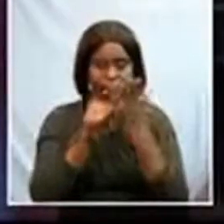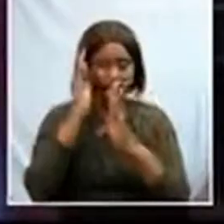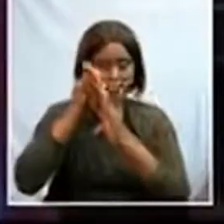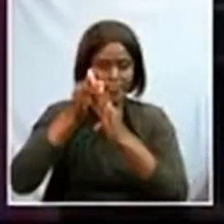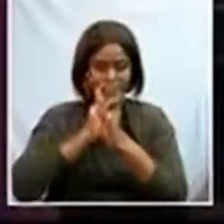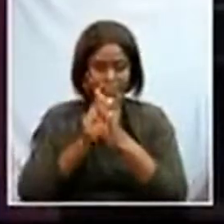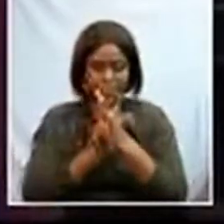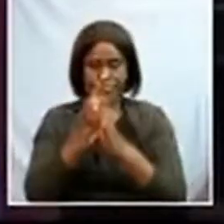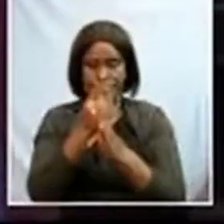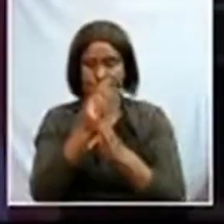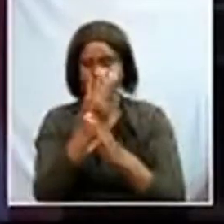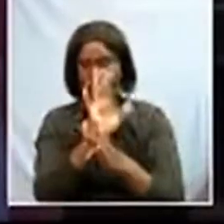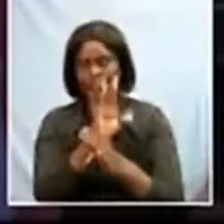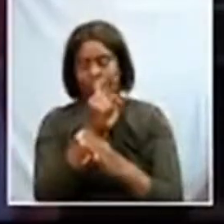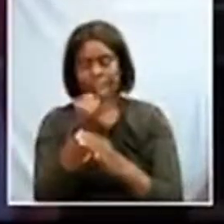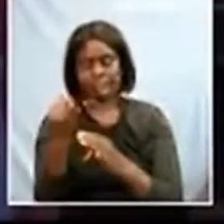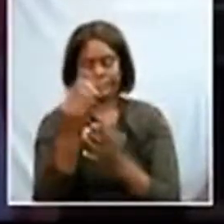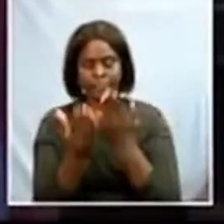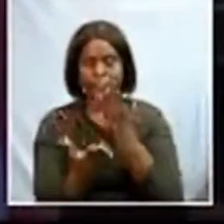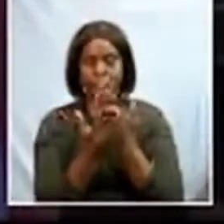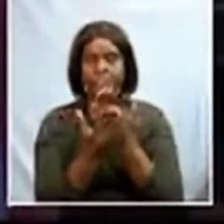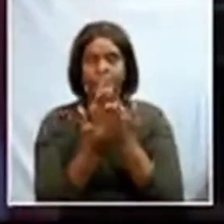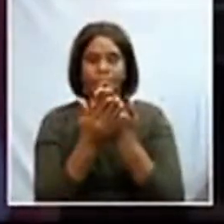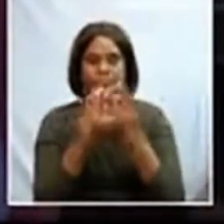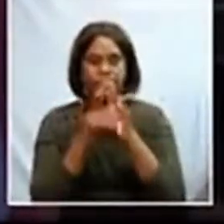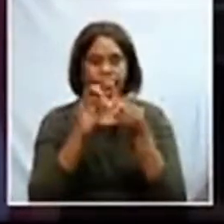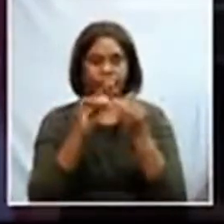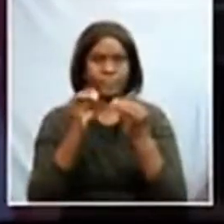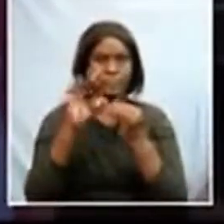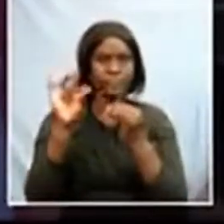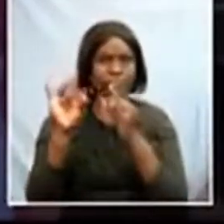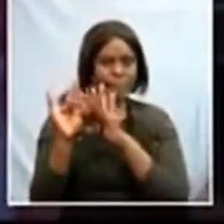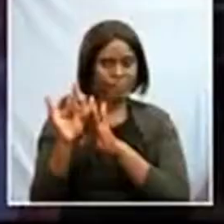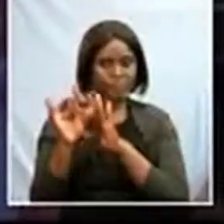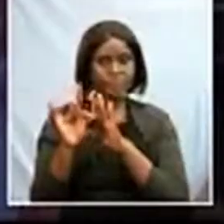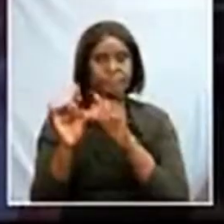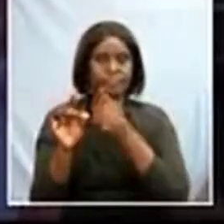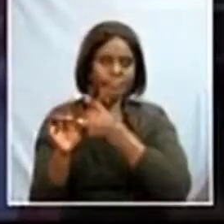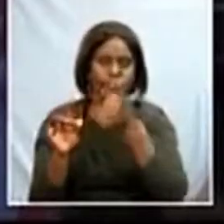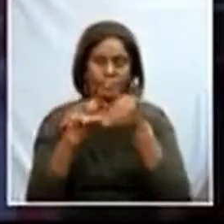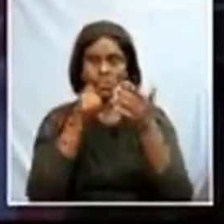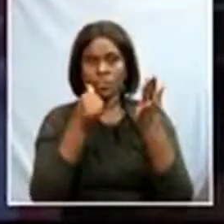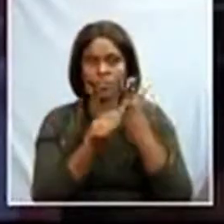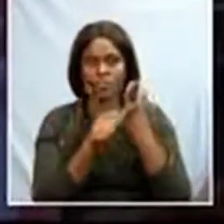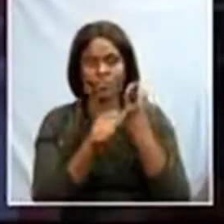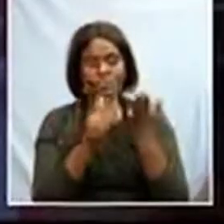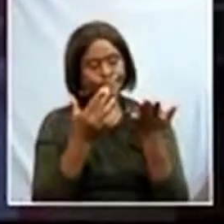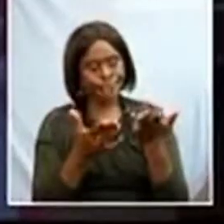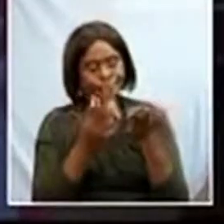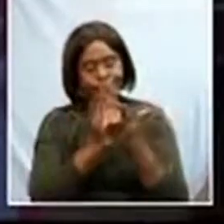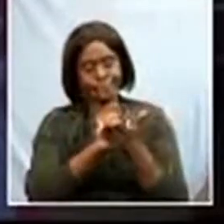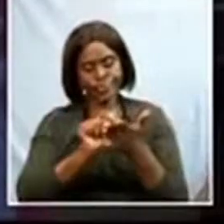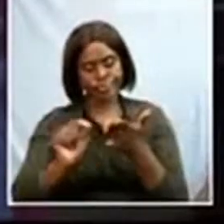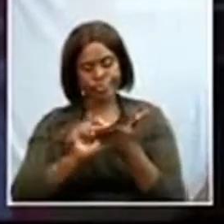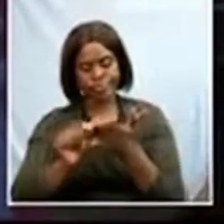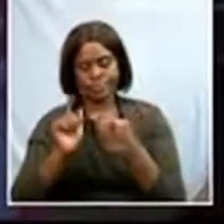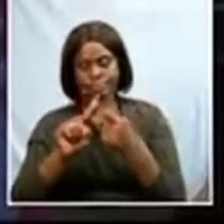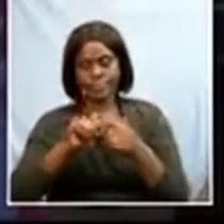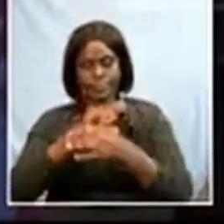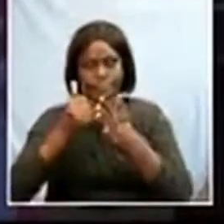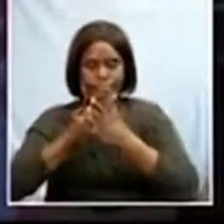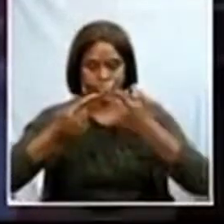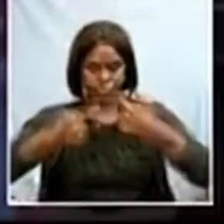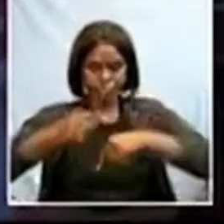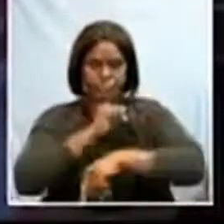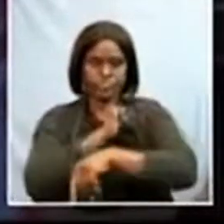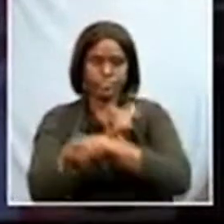of which is attached in Appendix 8. The other letter was written to all the local